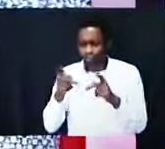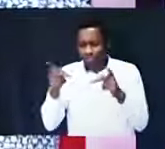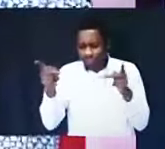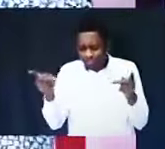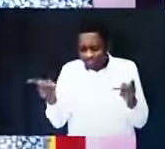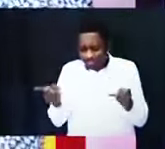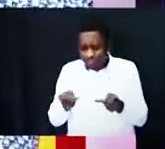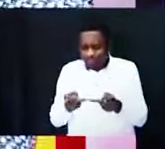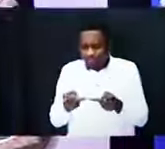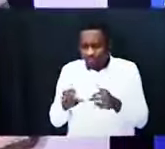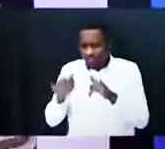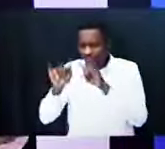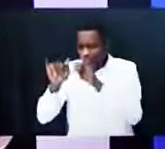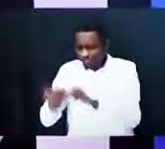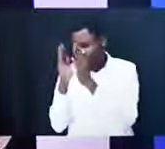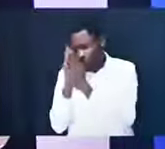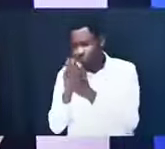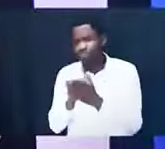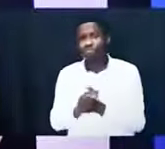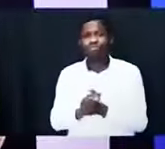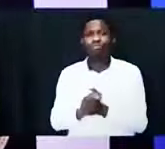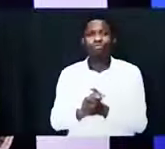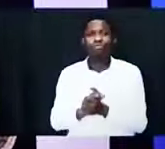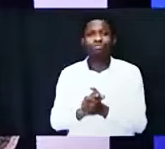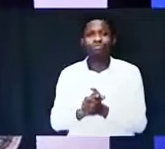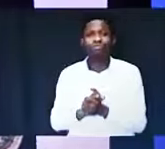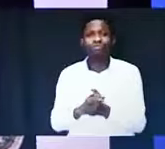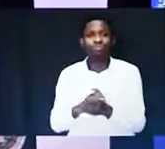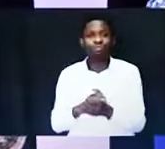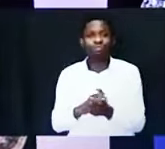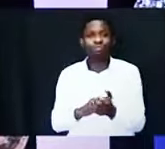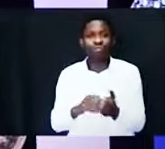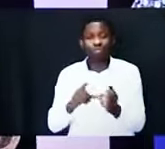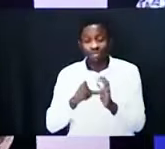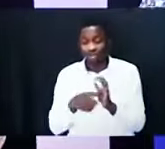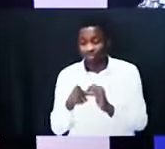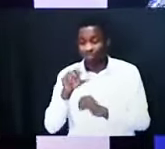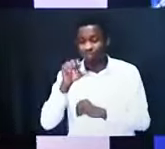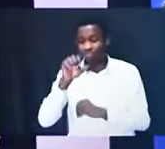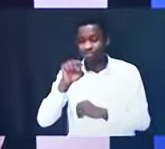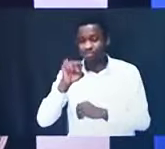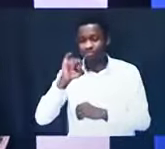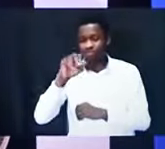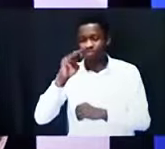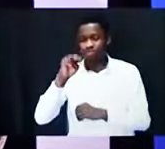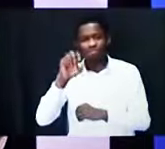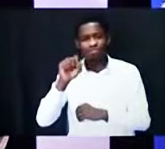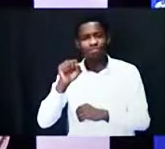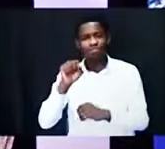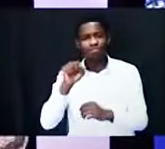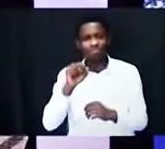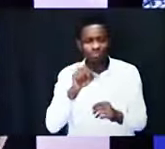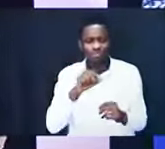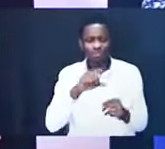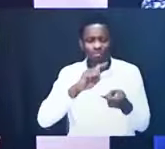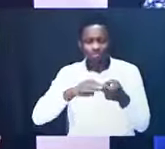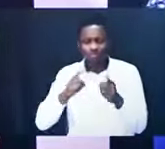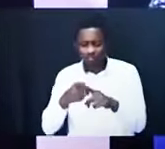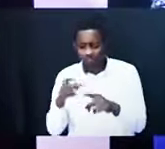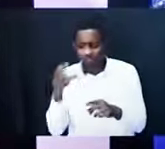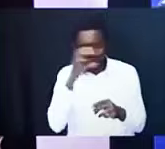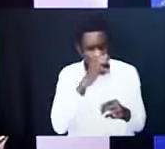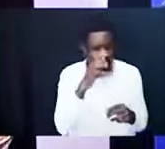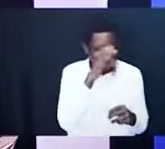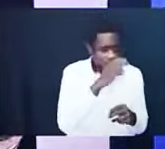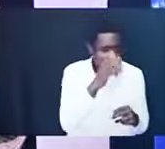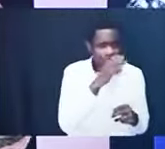he prayed. Now, Simon and his companions went to look for him